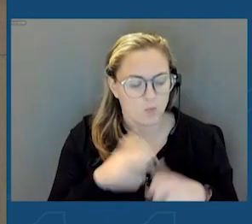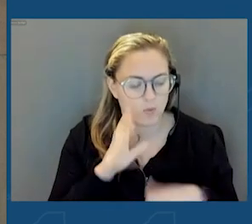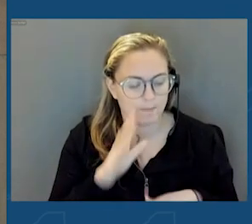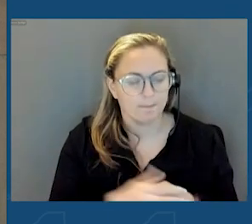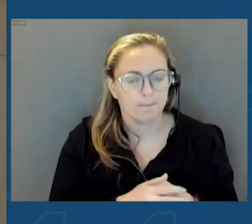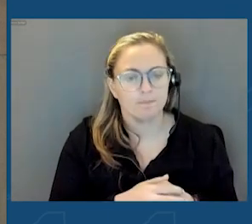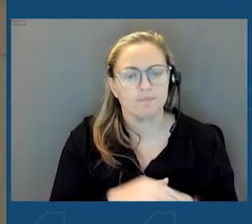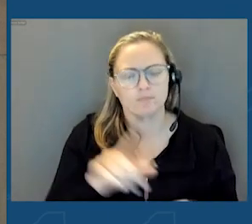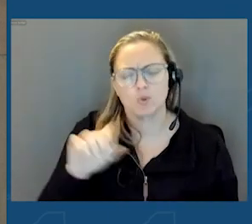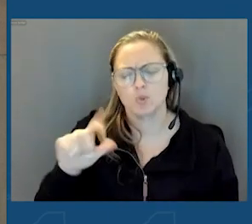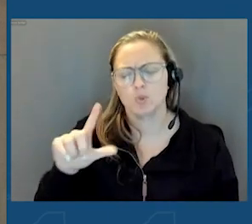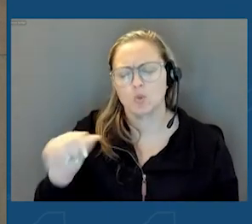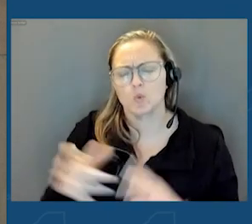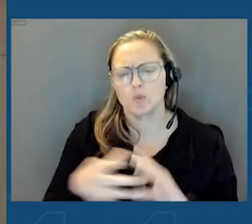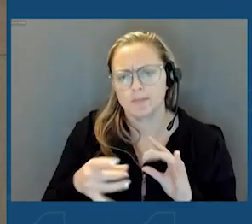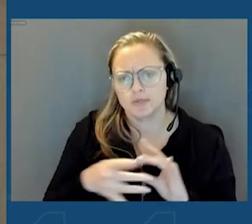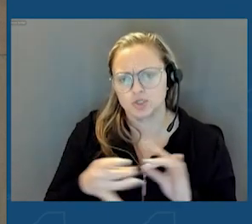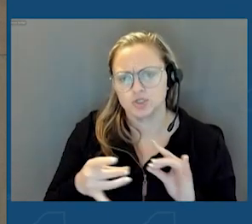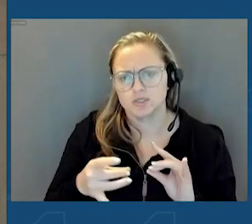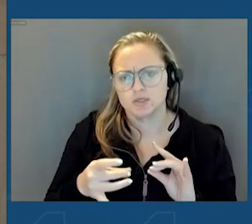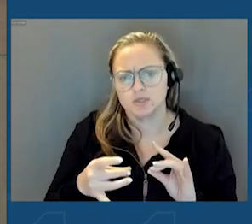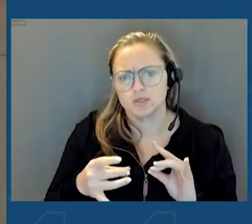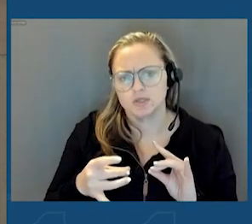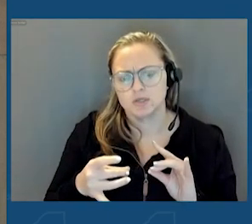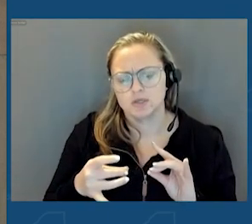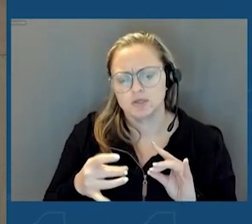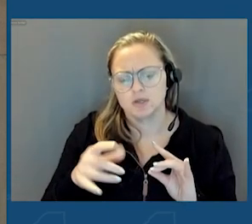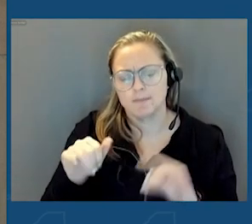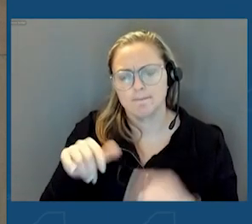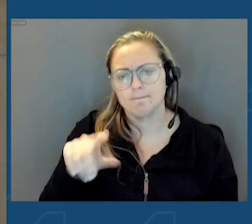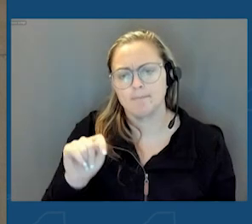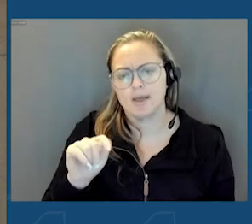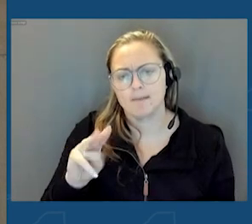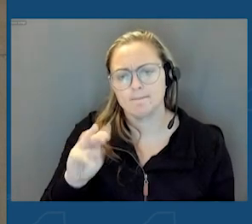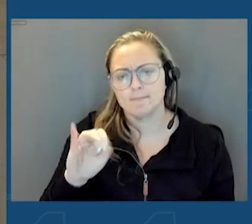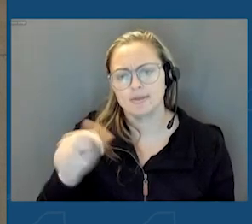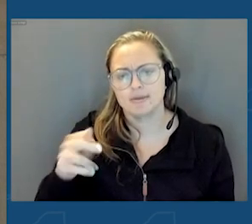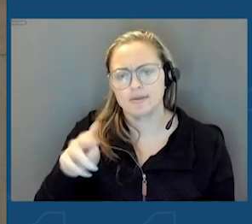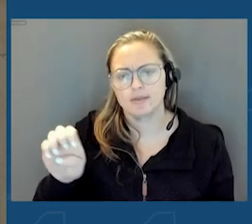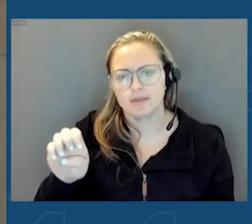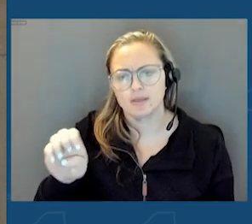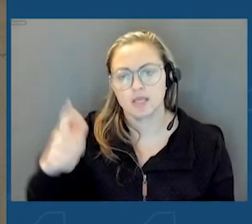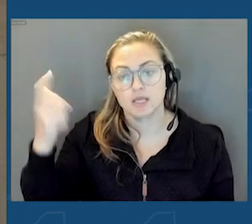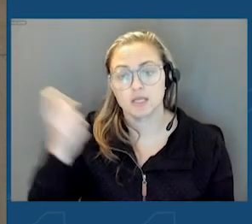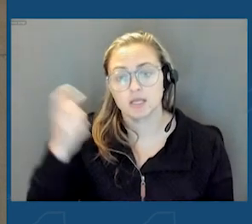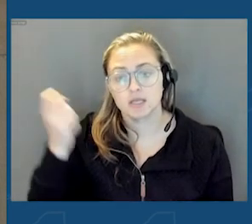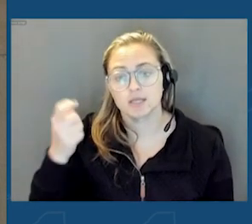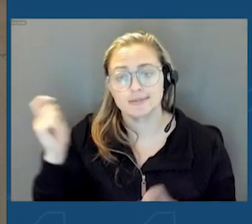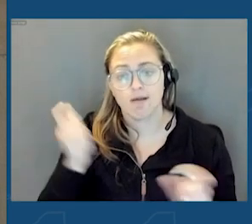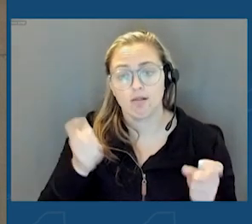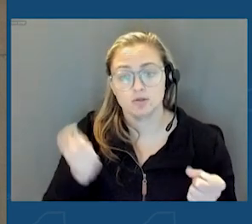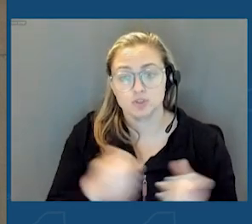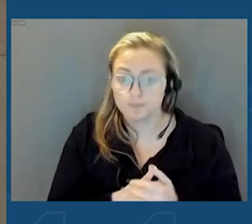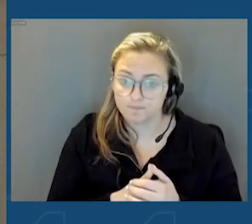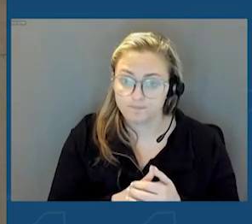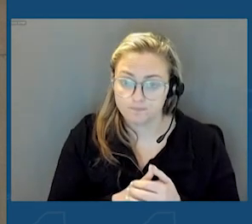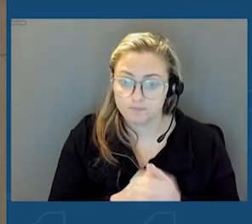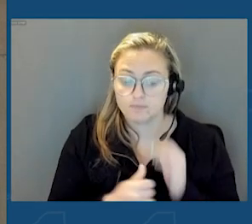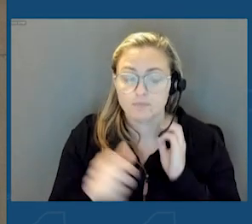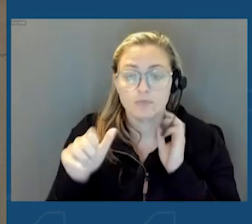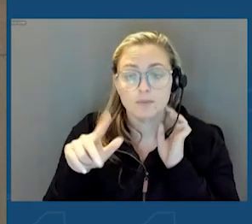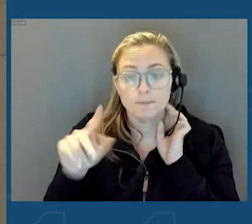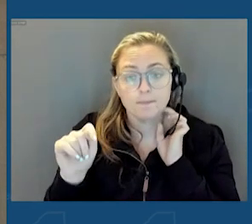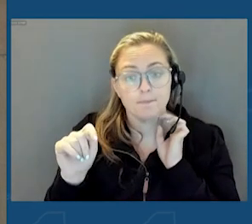Lola mentioned the Senator Pat McGee scholarships. Pat was in the